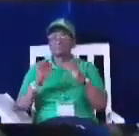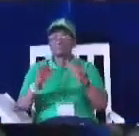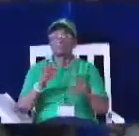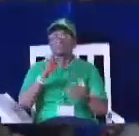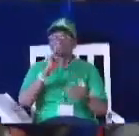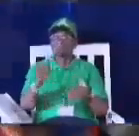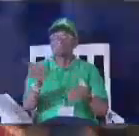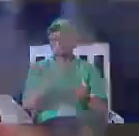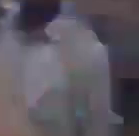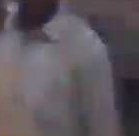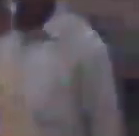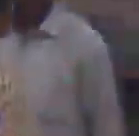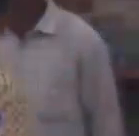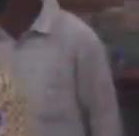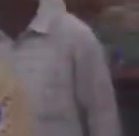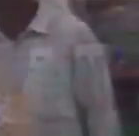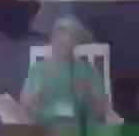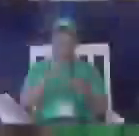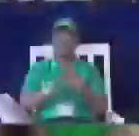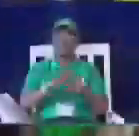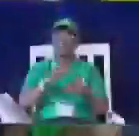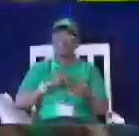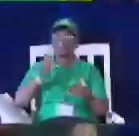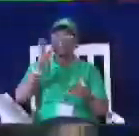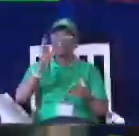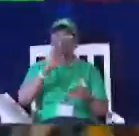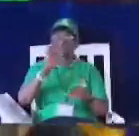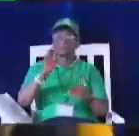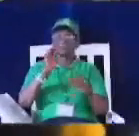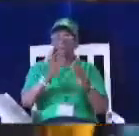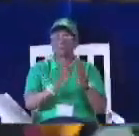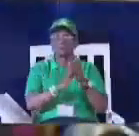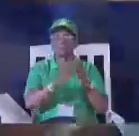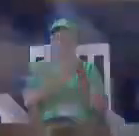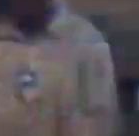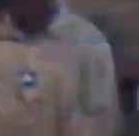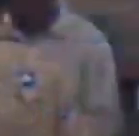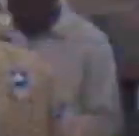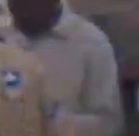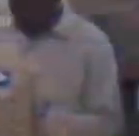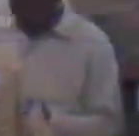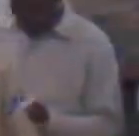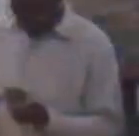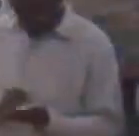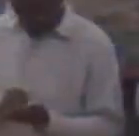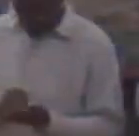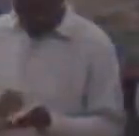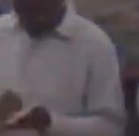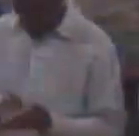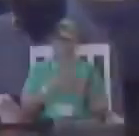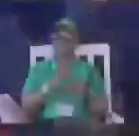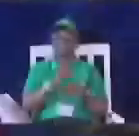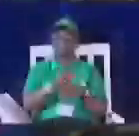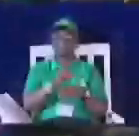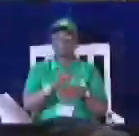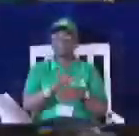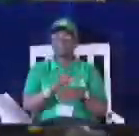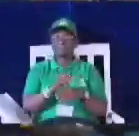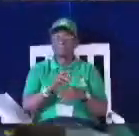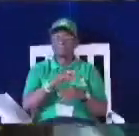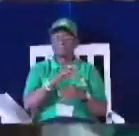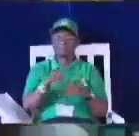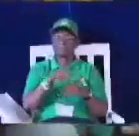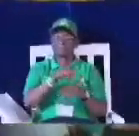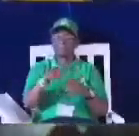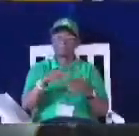from now on, I'll be praying for you. There are some counselors already around you. They will give you